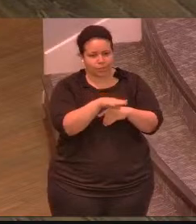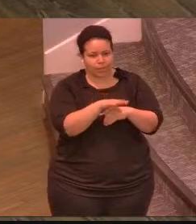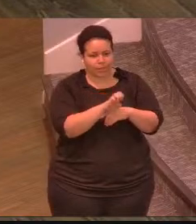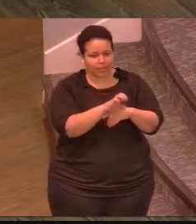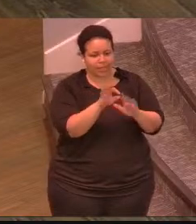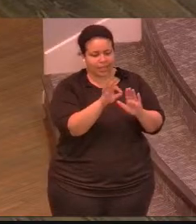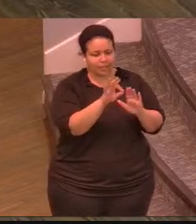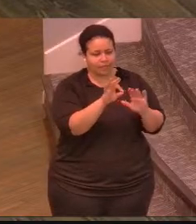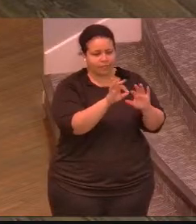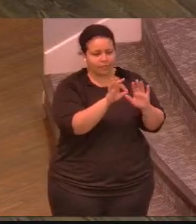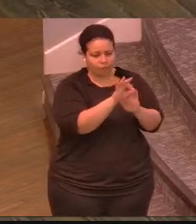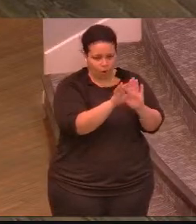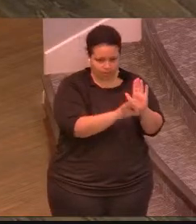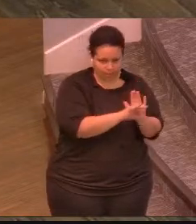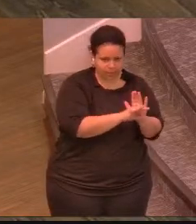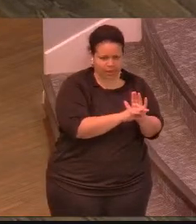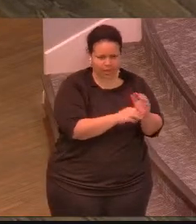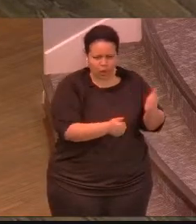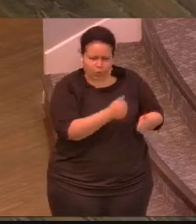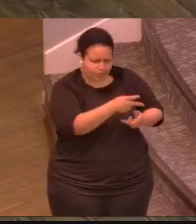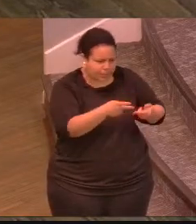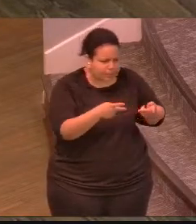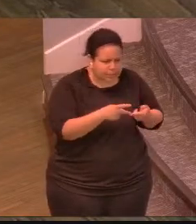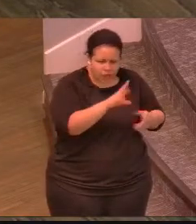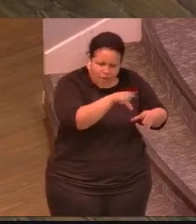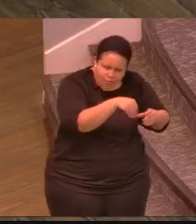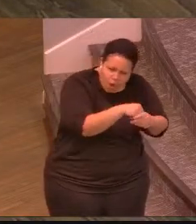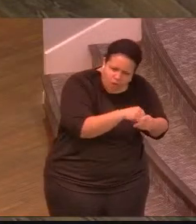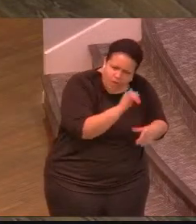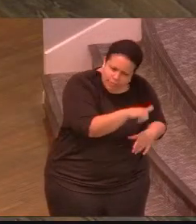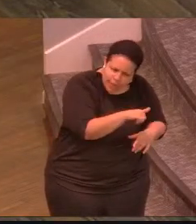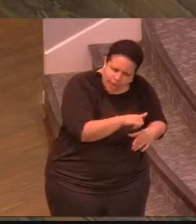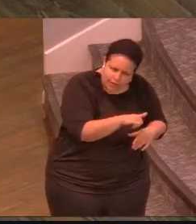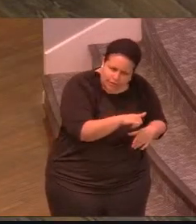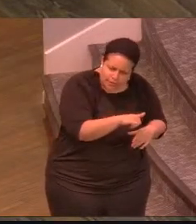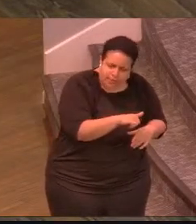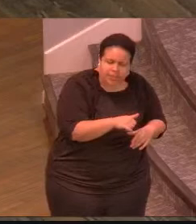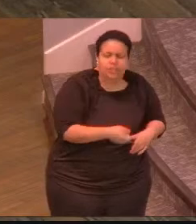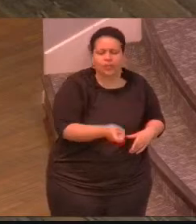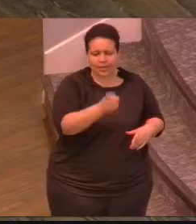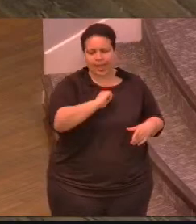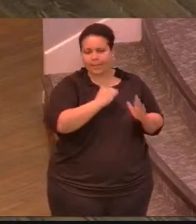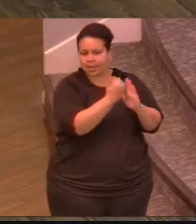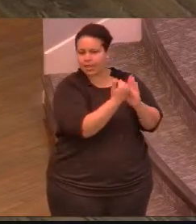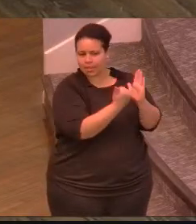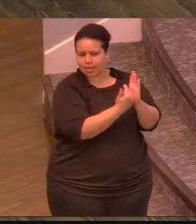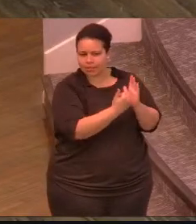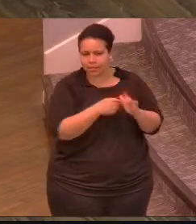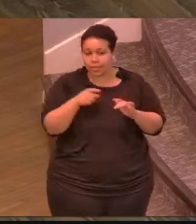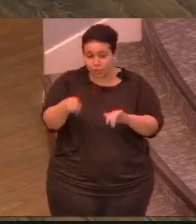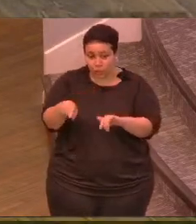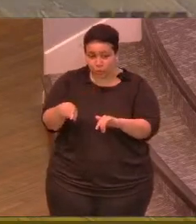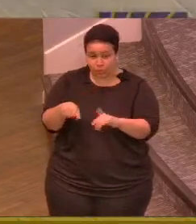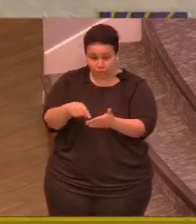Right. They gave us a listing of exactly what positions are covered. So are you going to be able to give us a listing of who's